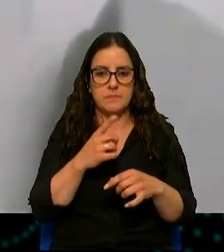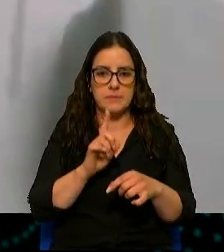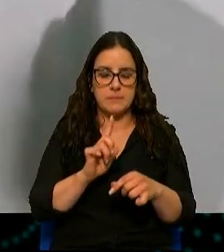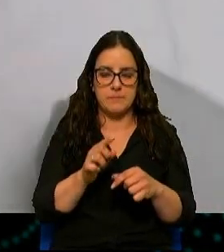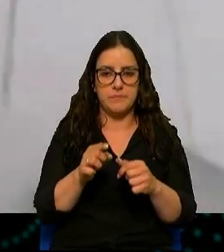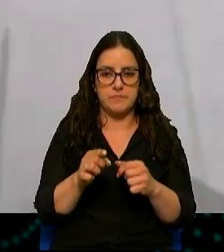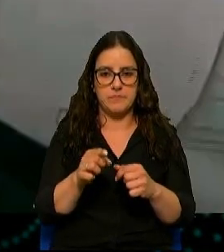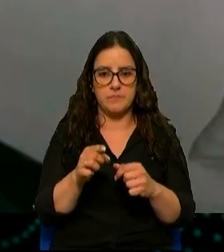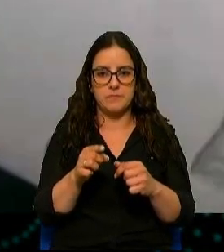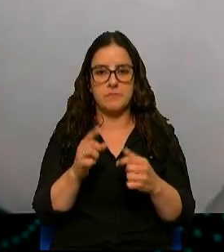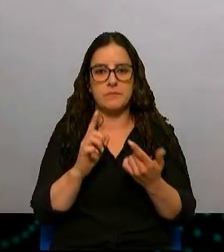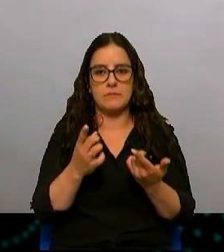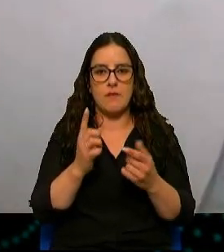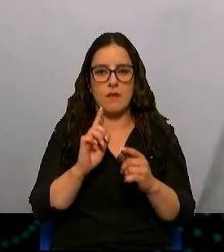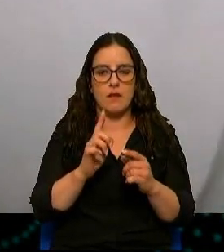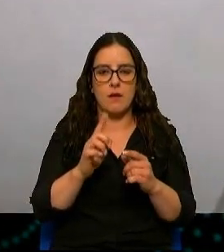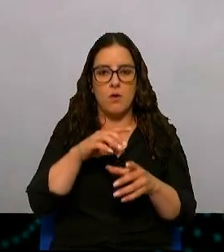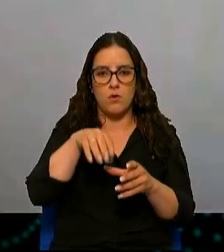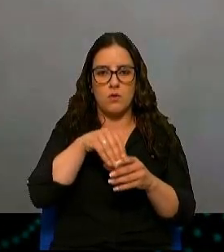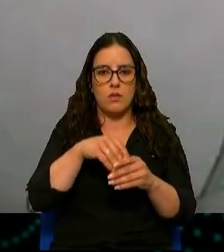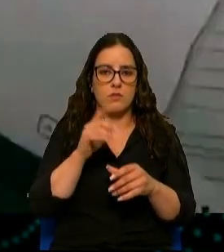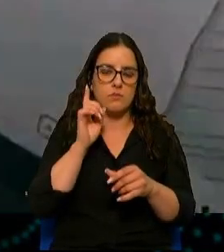is what I mean by context being important.